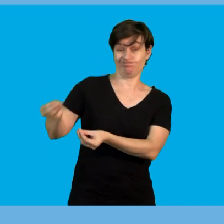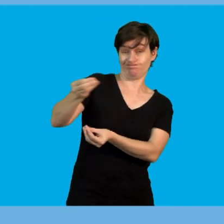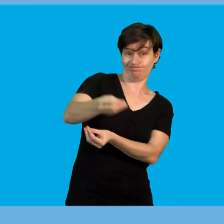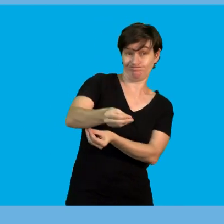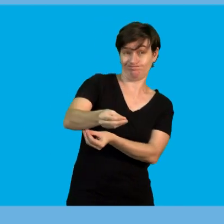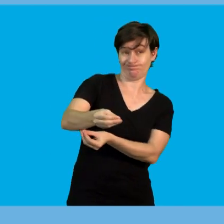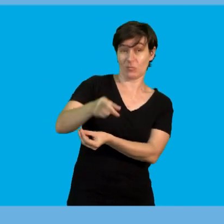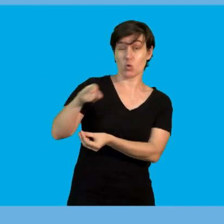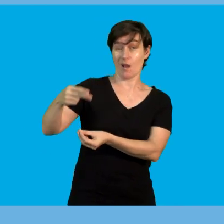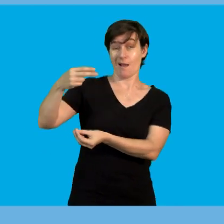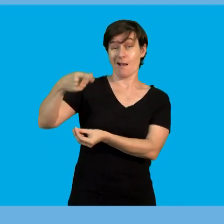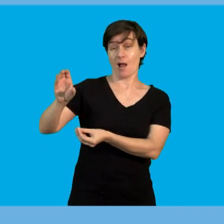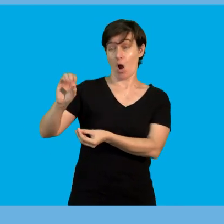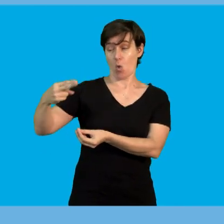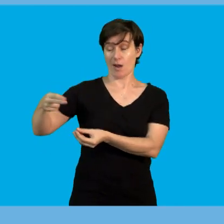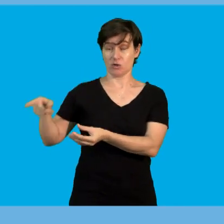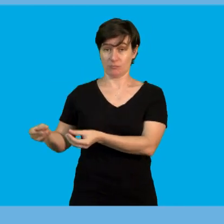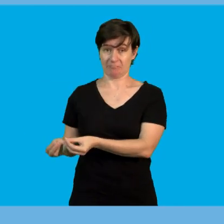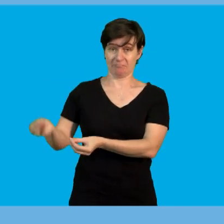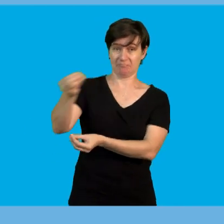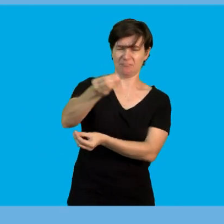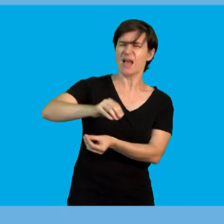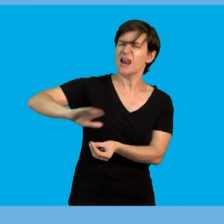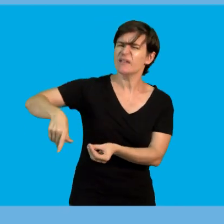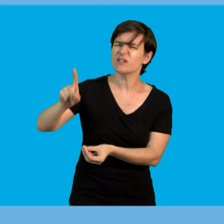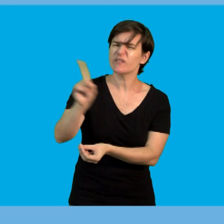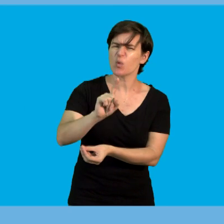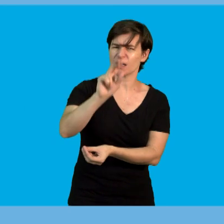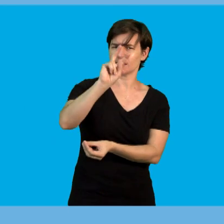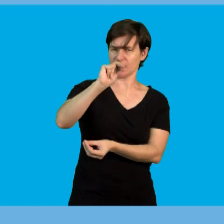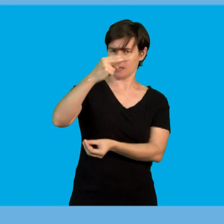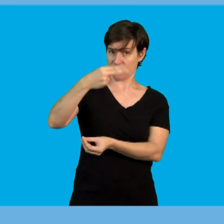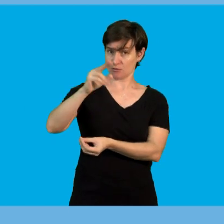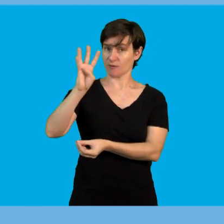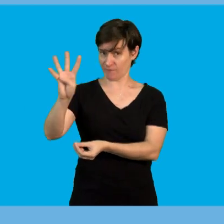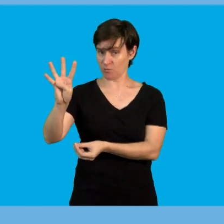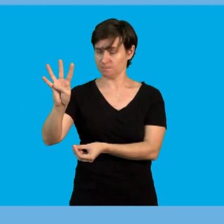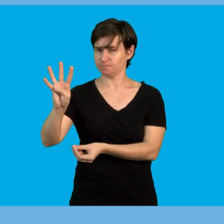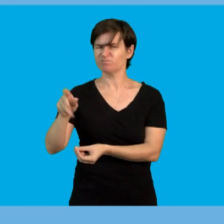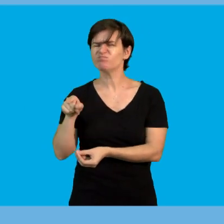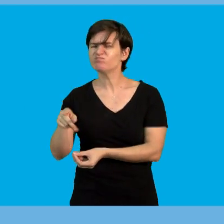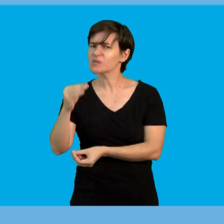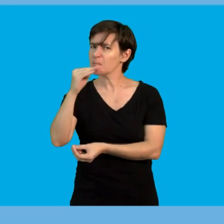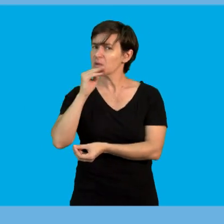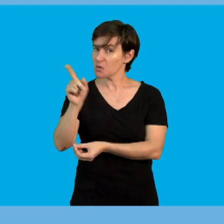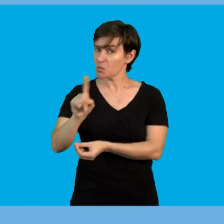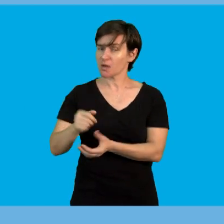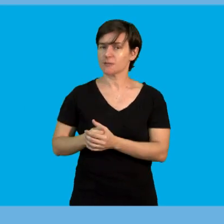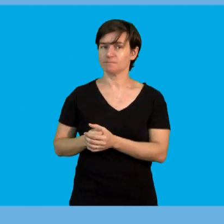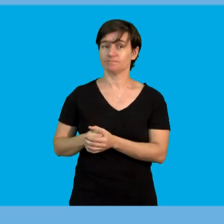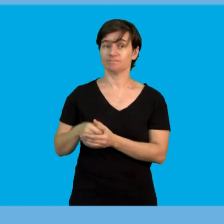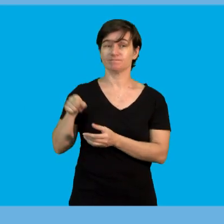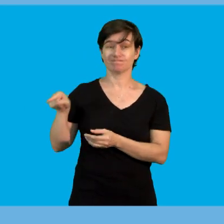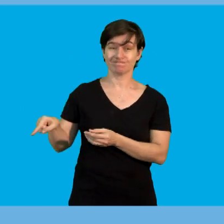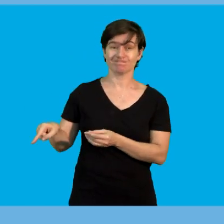the ammonium hydroxide will donate the OH, and then the remainder is going to be the NH4. So what does that